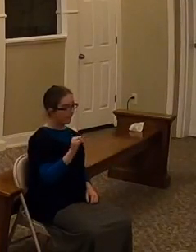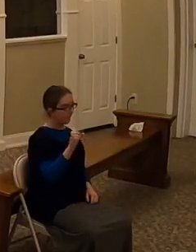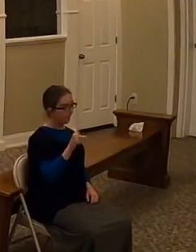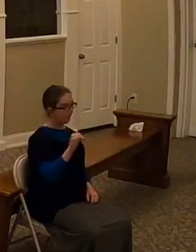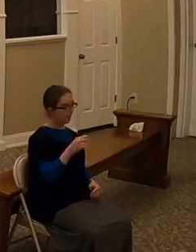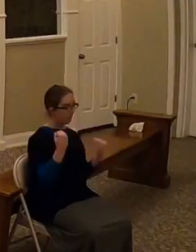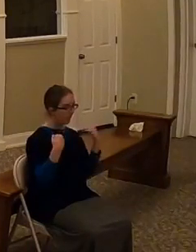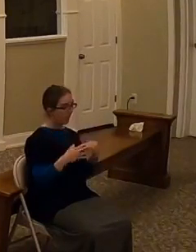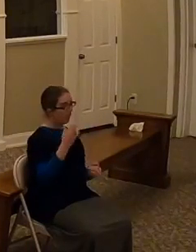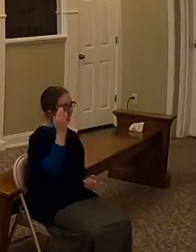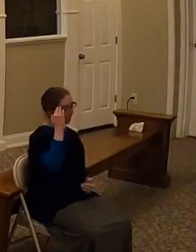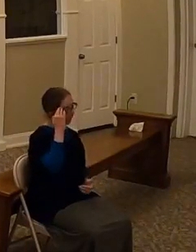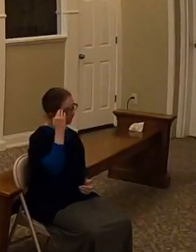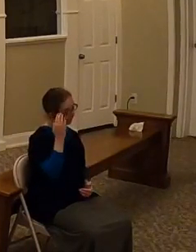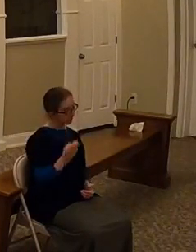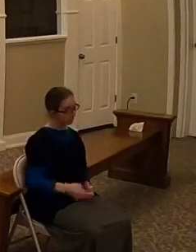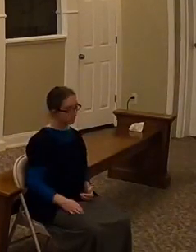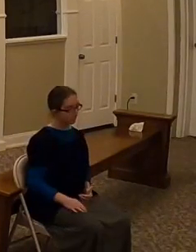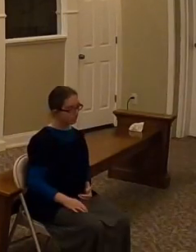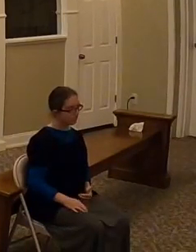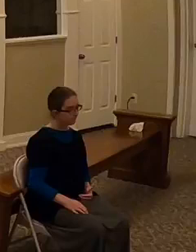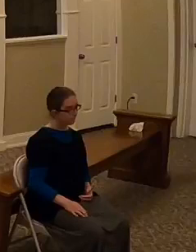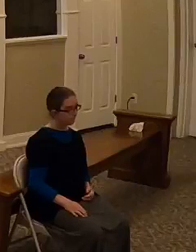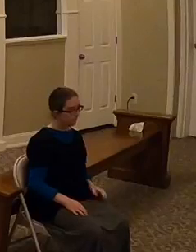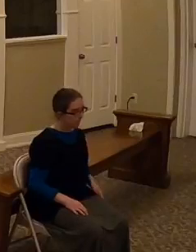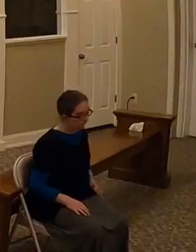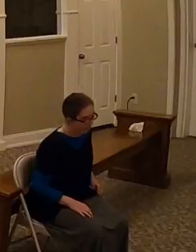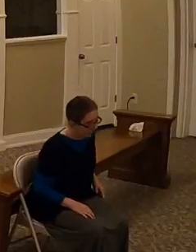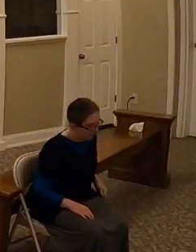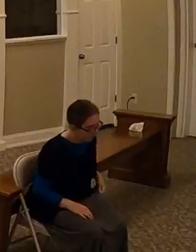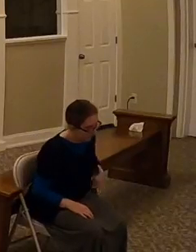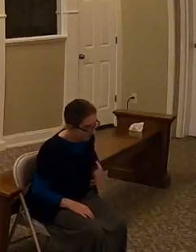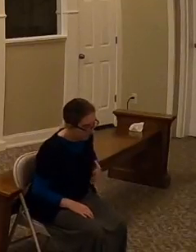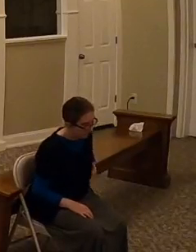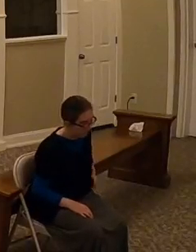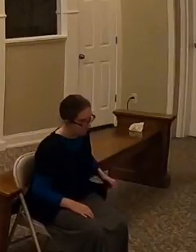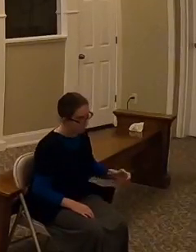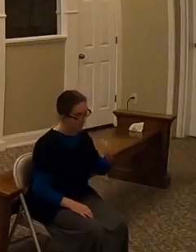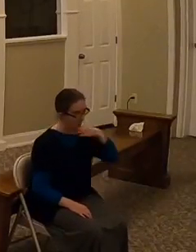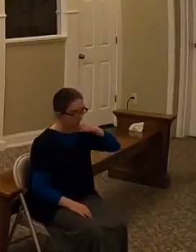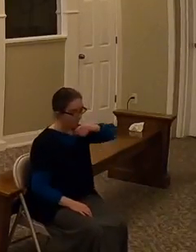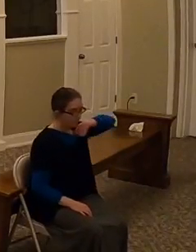you know, he'd have the thoughts he used to have when he was a sailor.